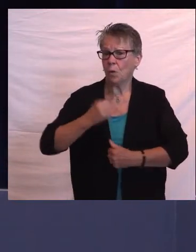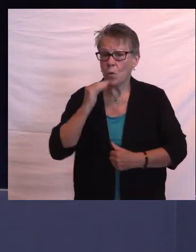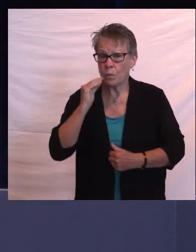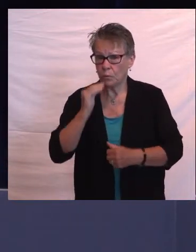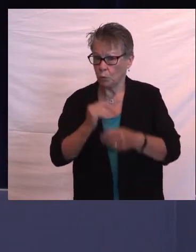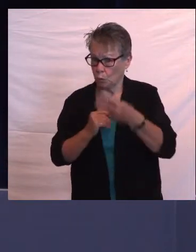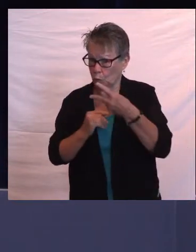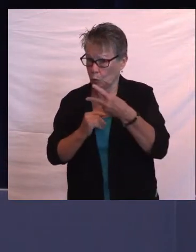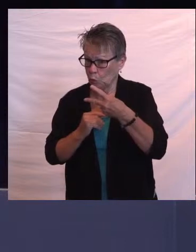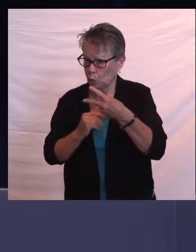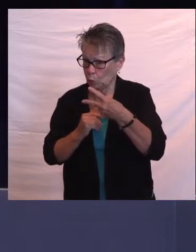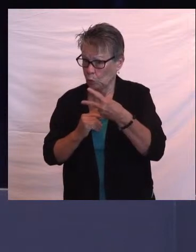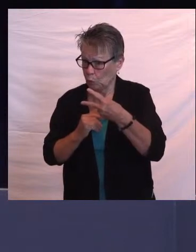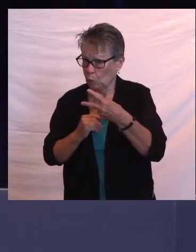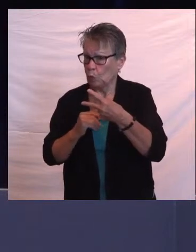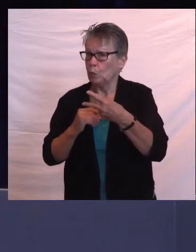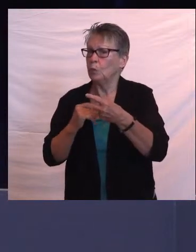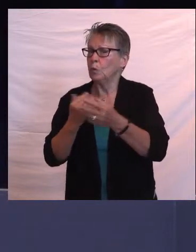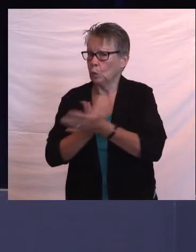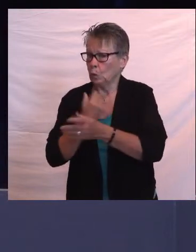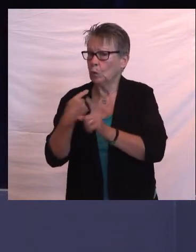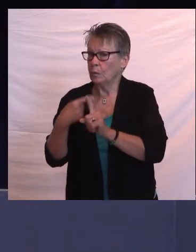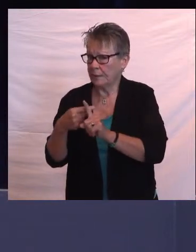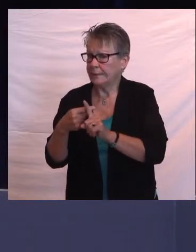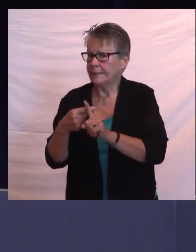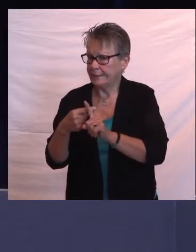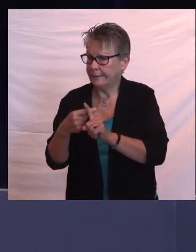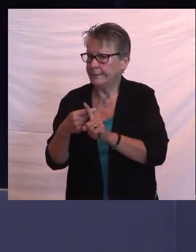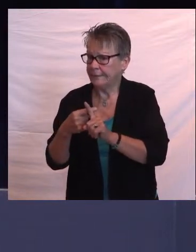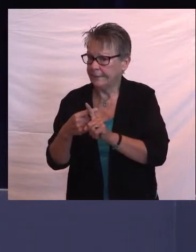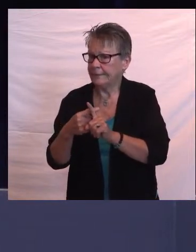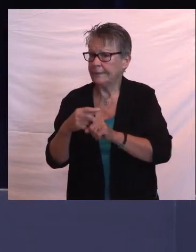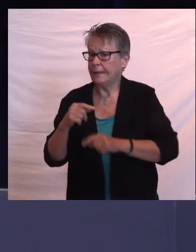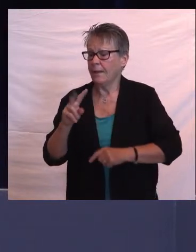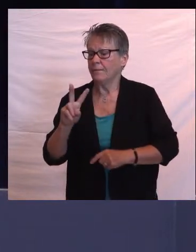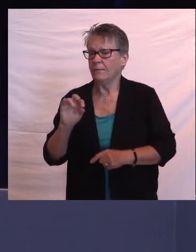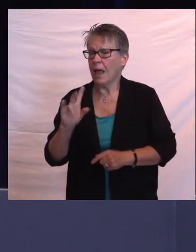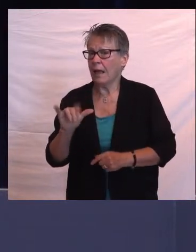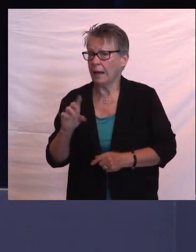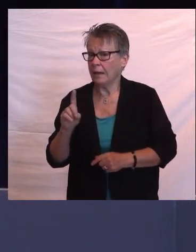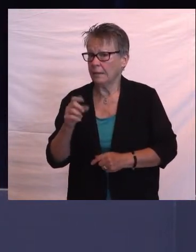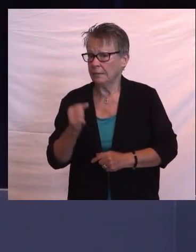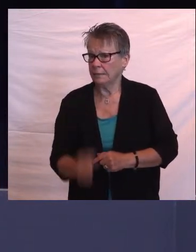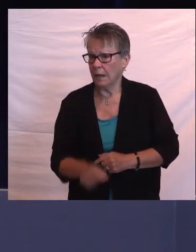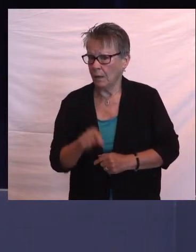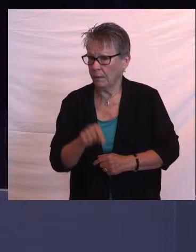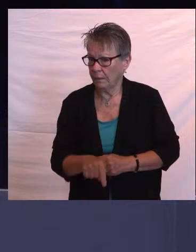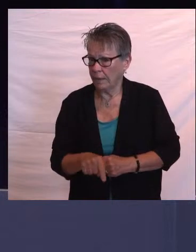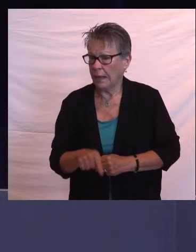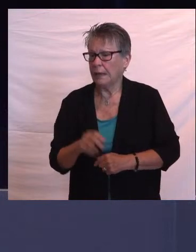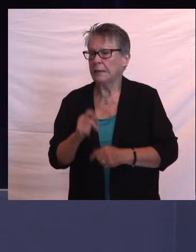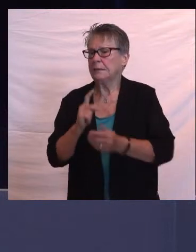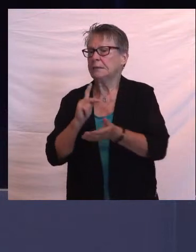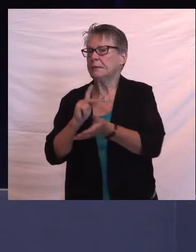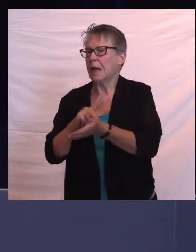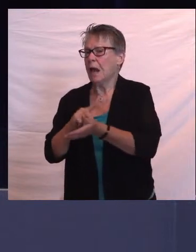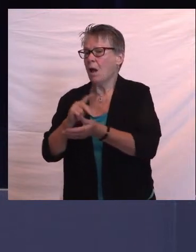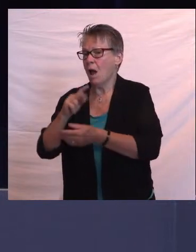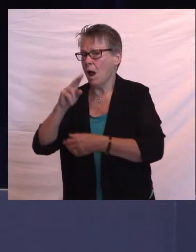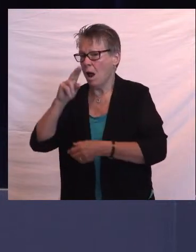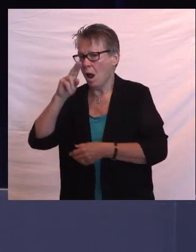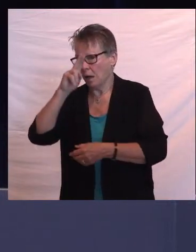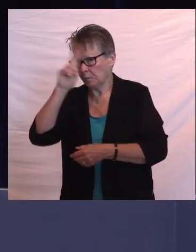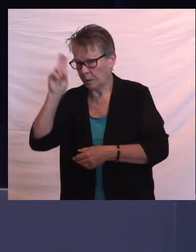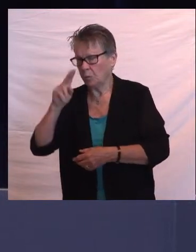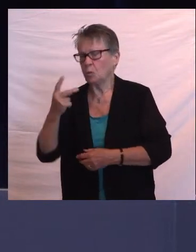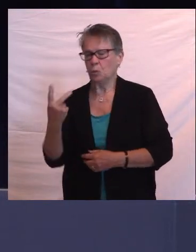cases among residents in the Vineland home, and at the state psychiatric hospitals, 2 new cases among patients at